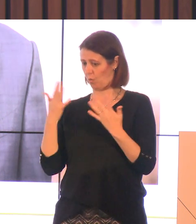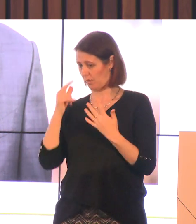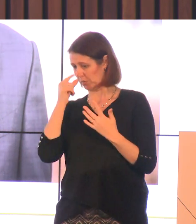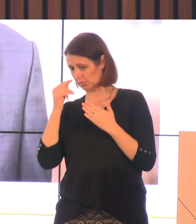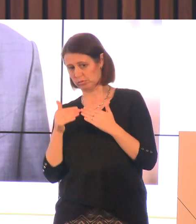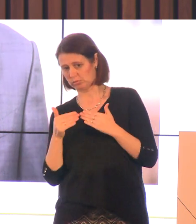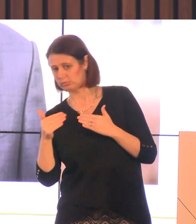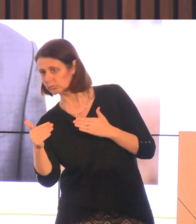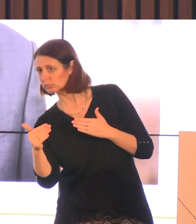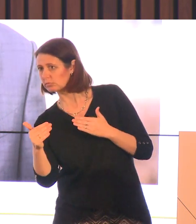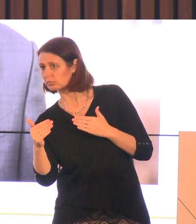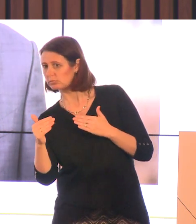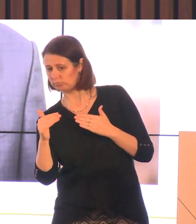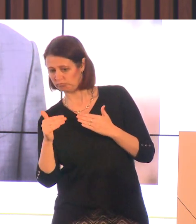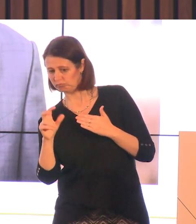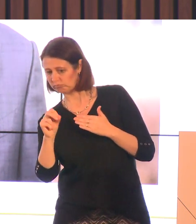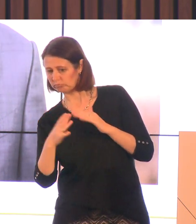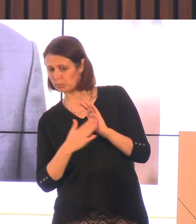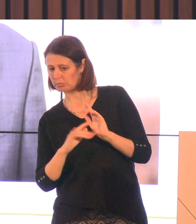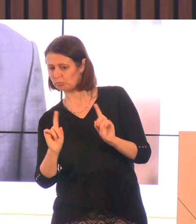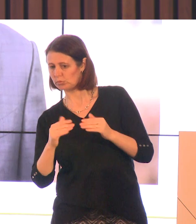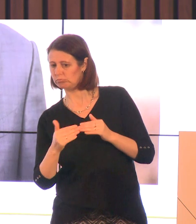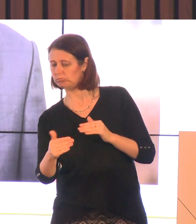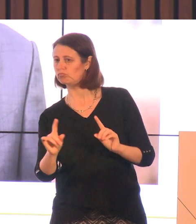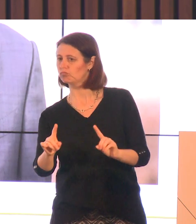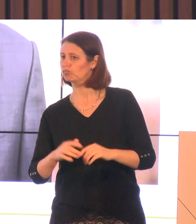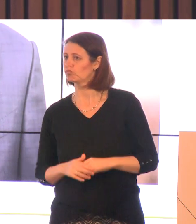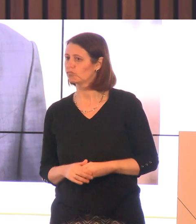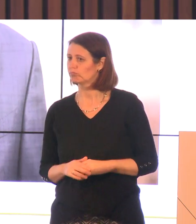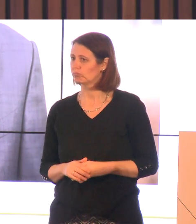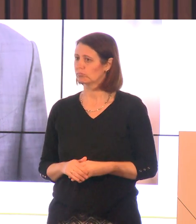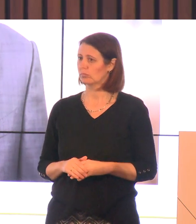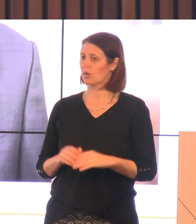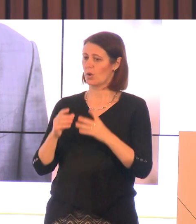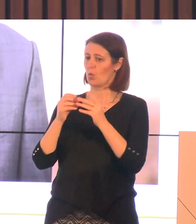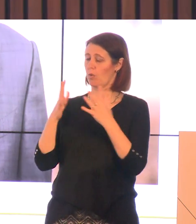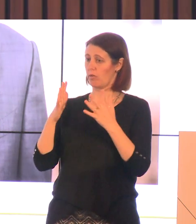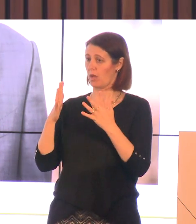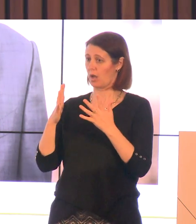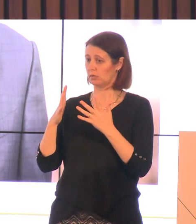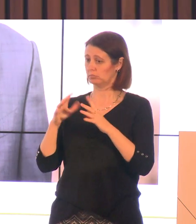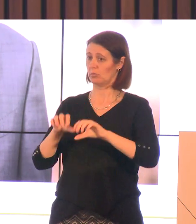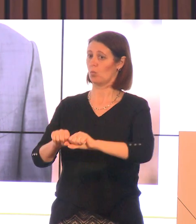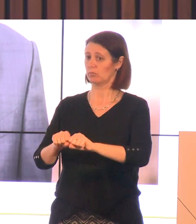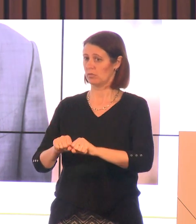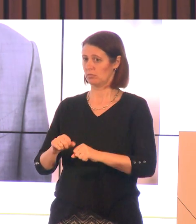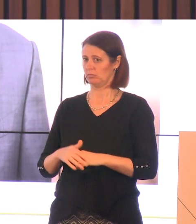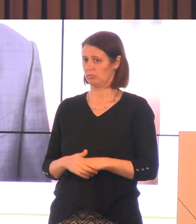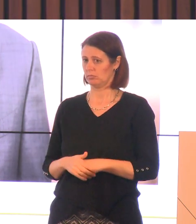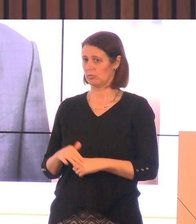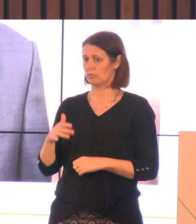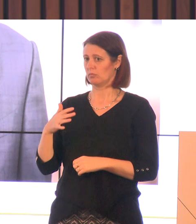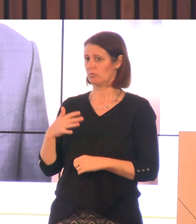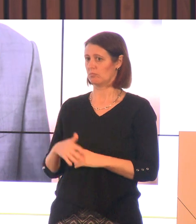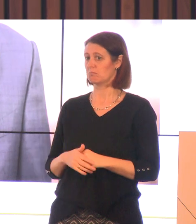to be in the next 12 months. So without any further ado, I'd like you to